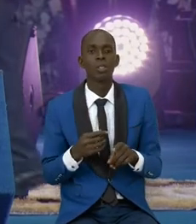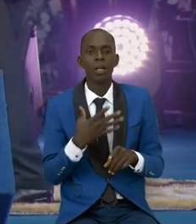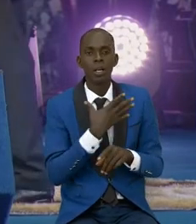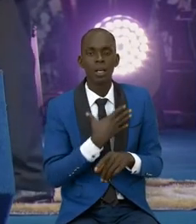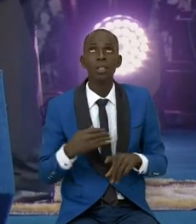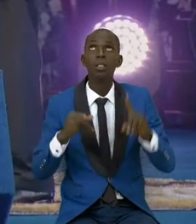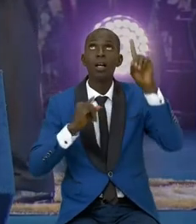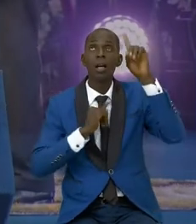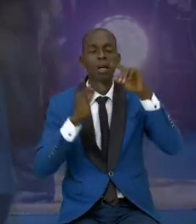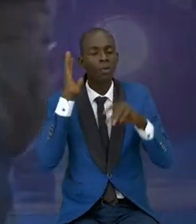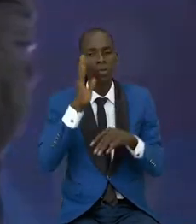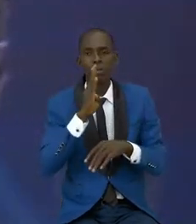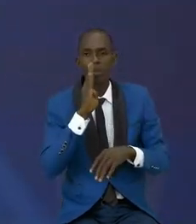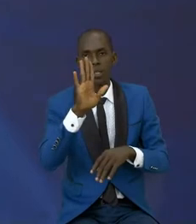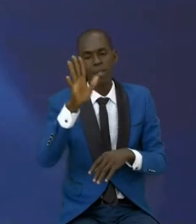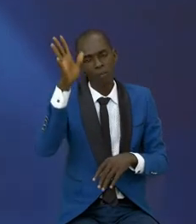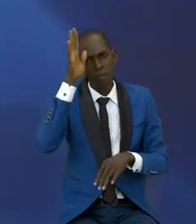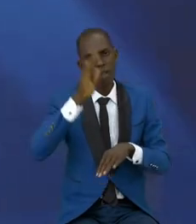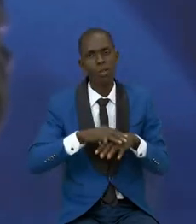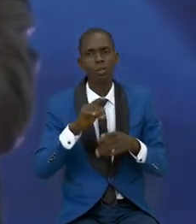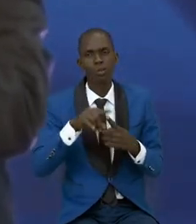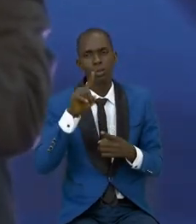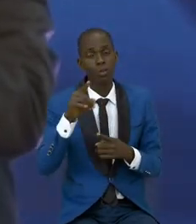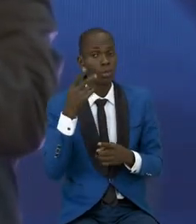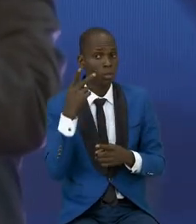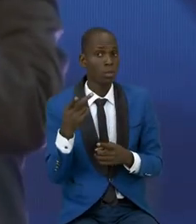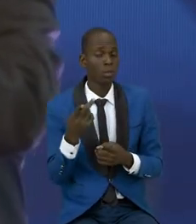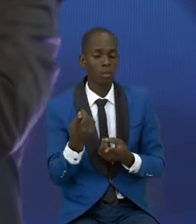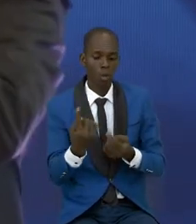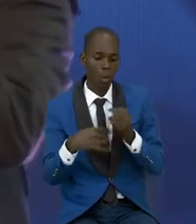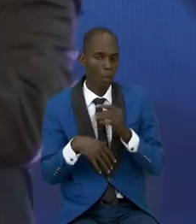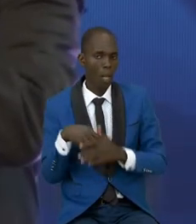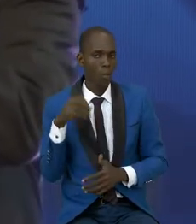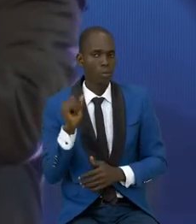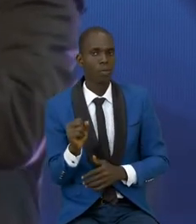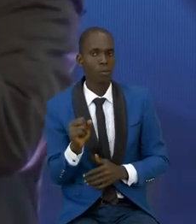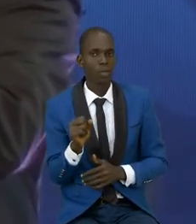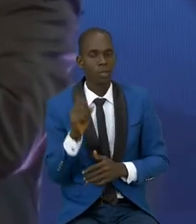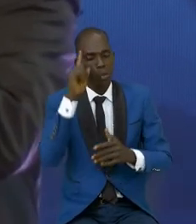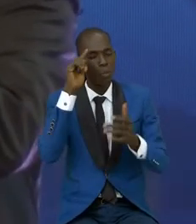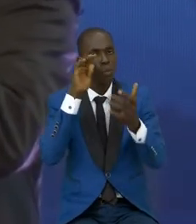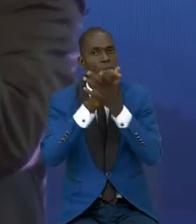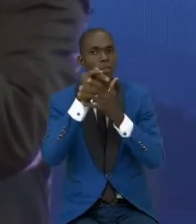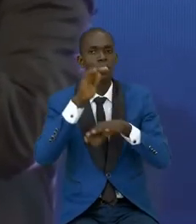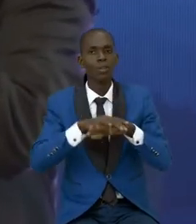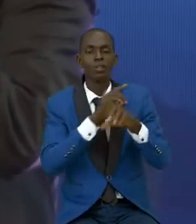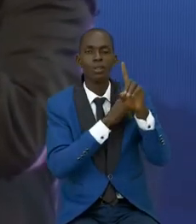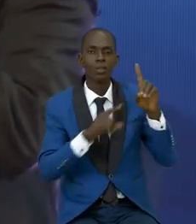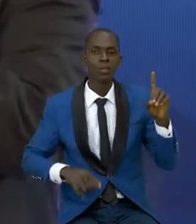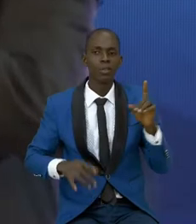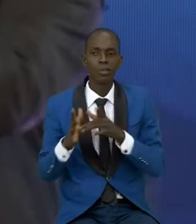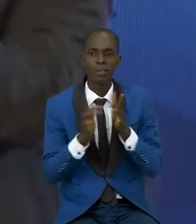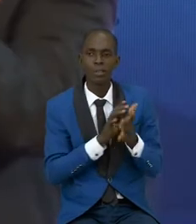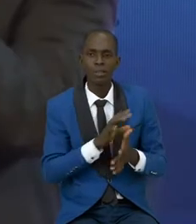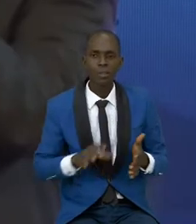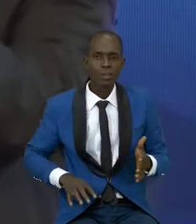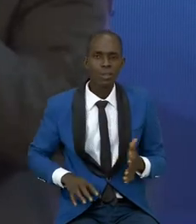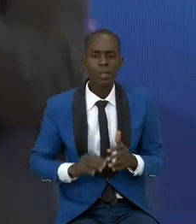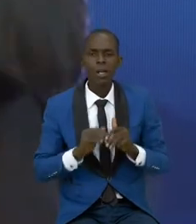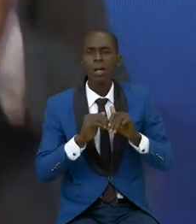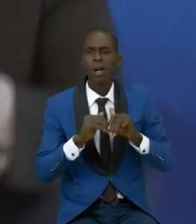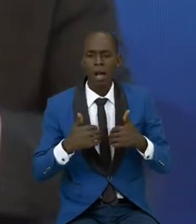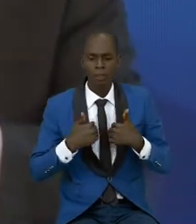father unto you. See the condition. Come out. Believe on the Lord Jesus Christ. Have a new